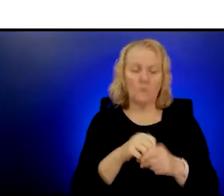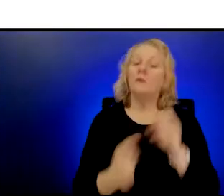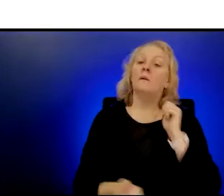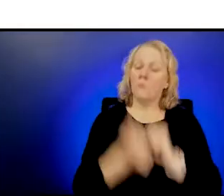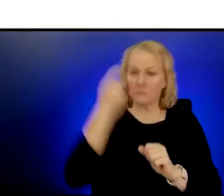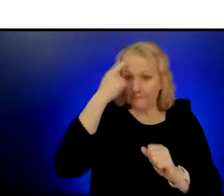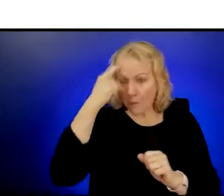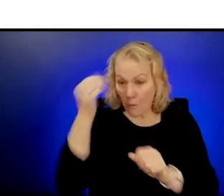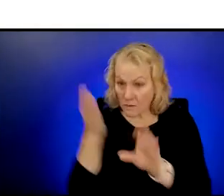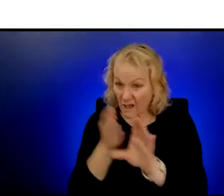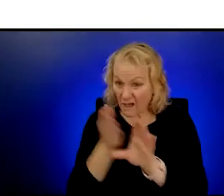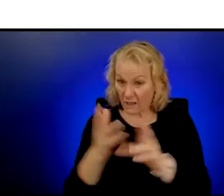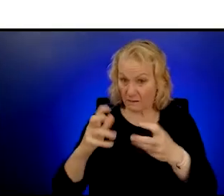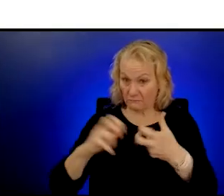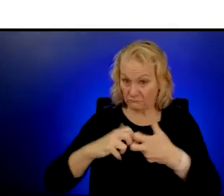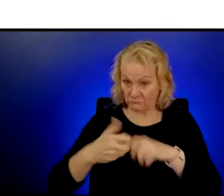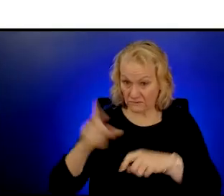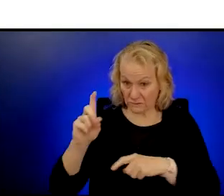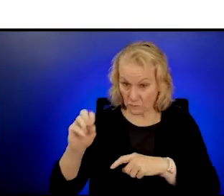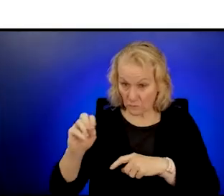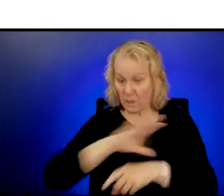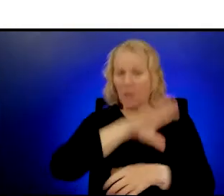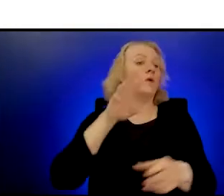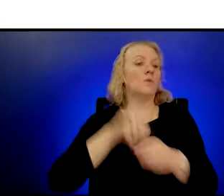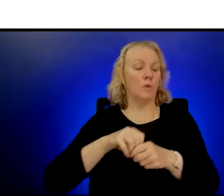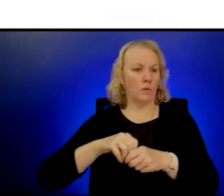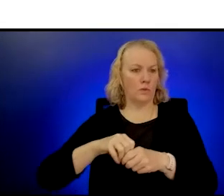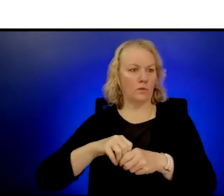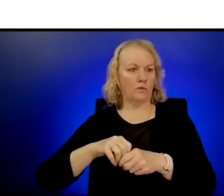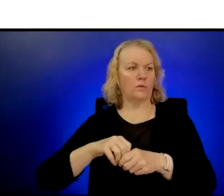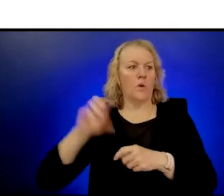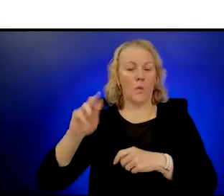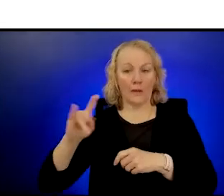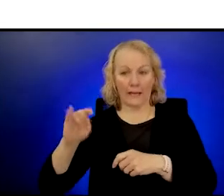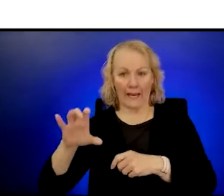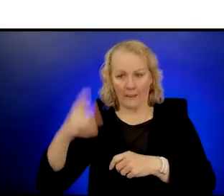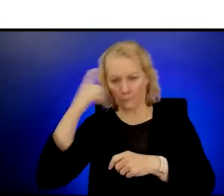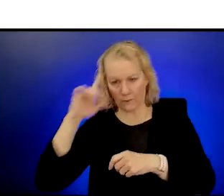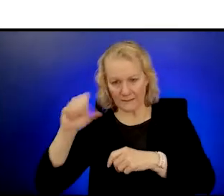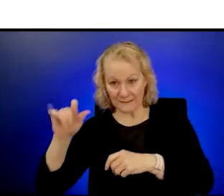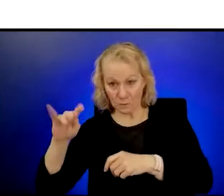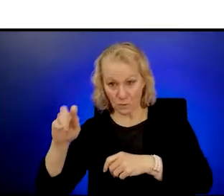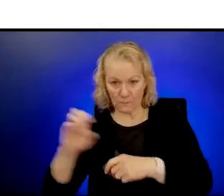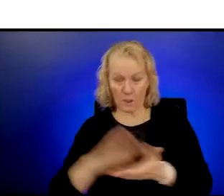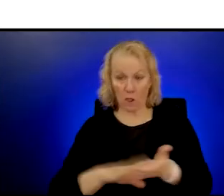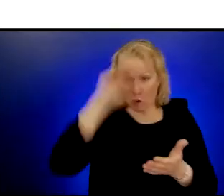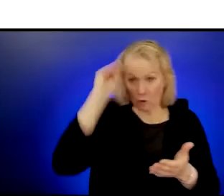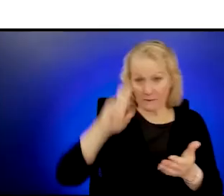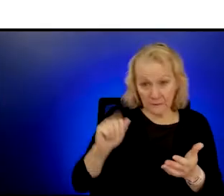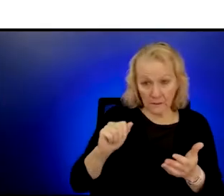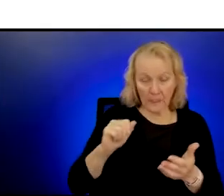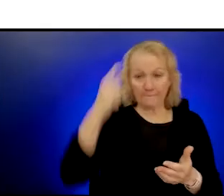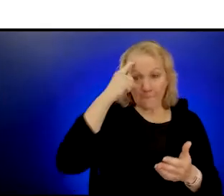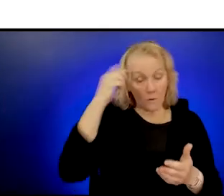or psychological disorders, including organic brain syndrome, learning disabilities, and mental or